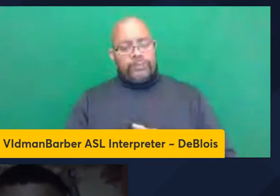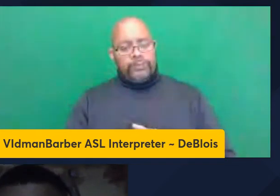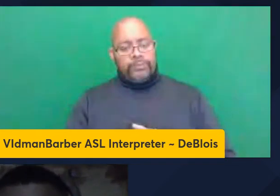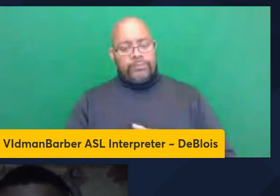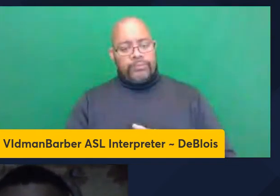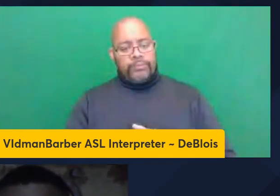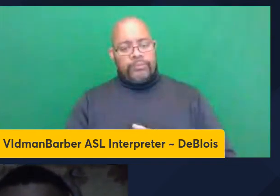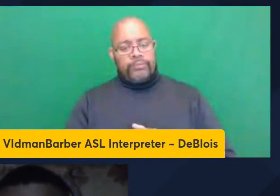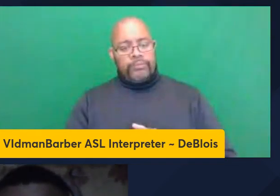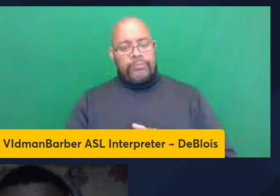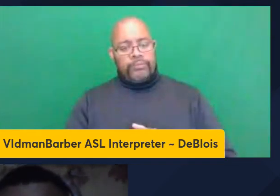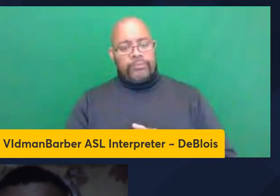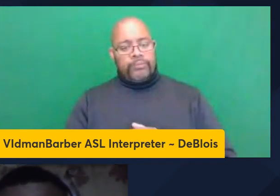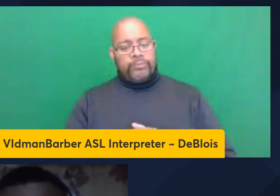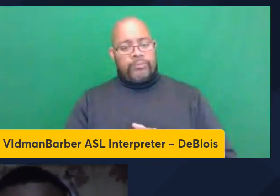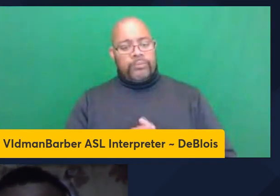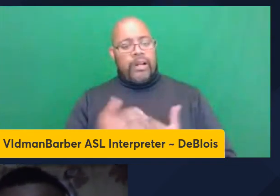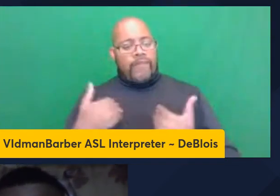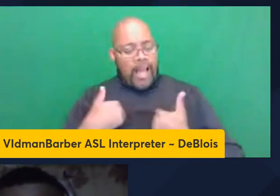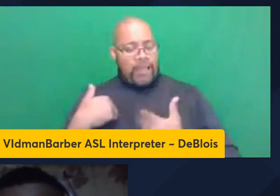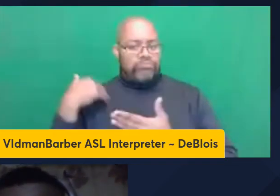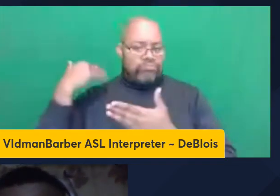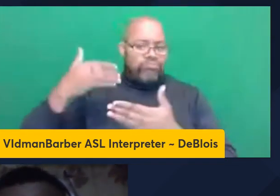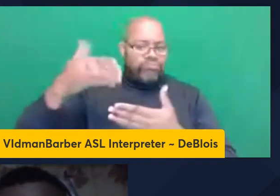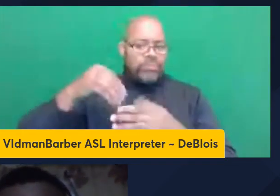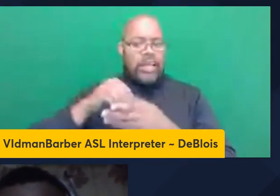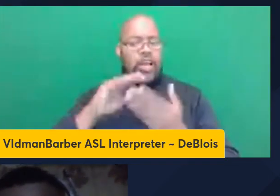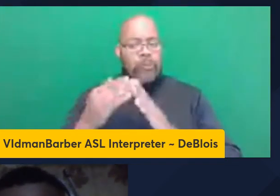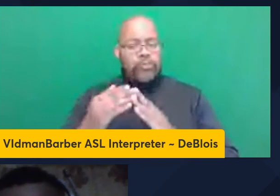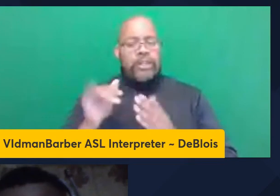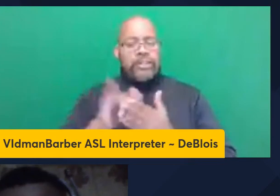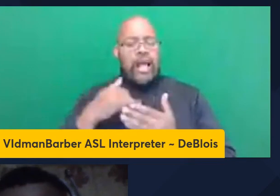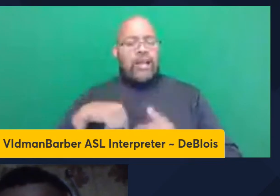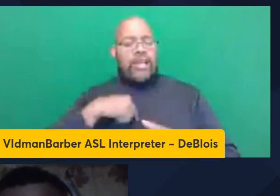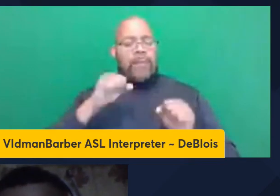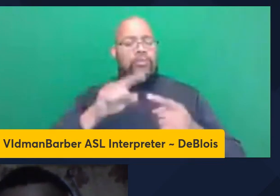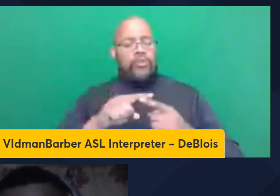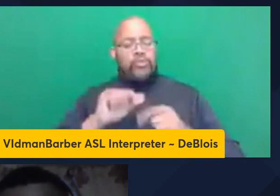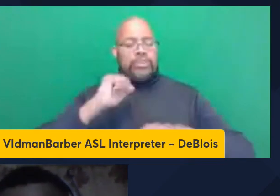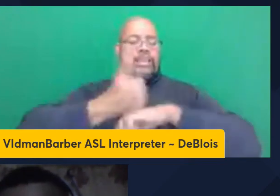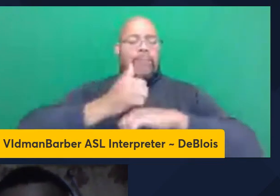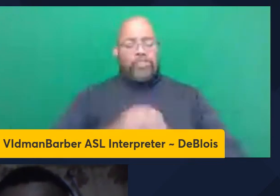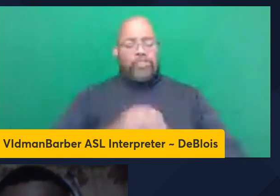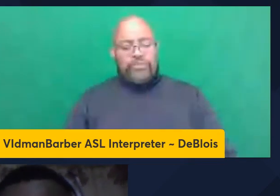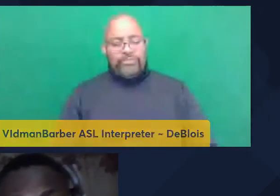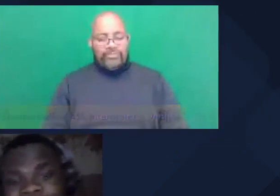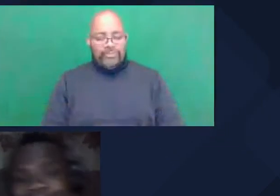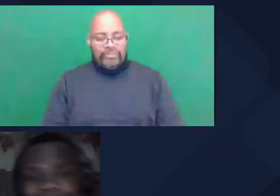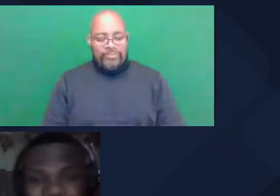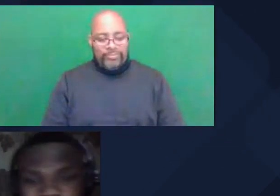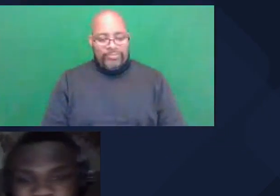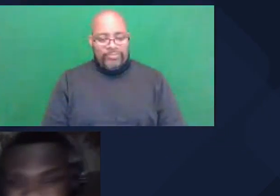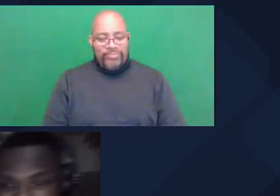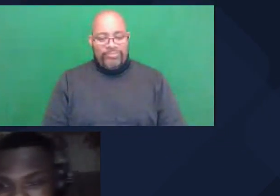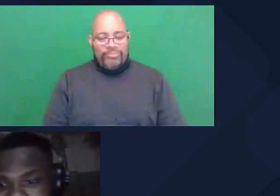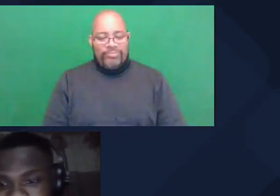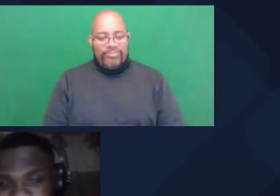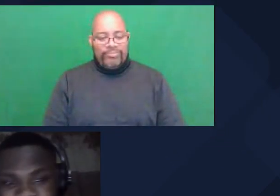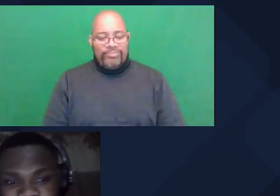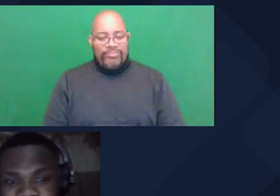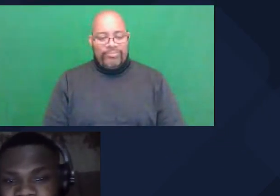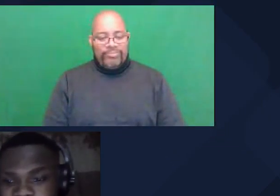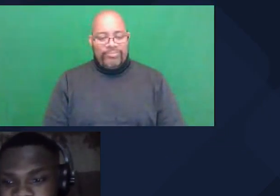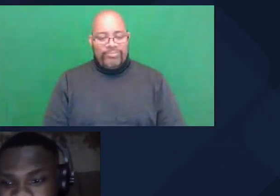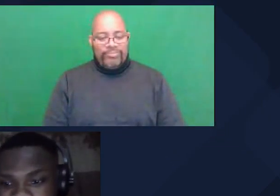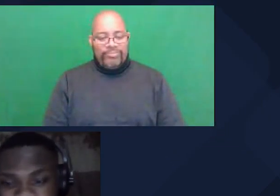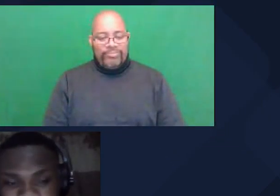very positive relationships that I've had in the community that I've been able to establish. Okay, thank you very much for that response.